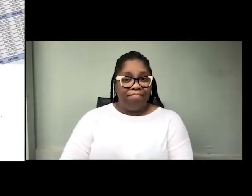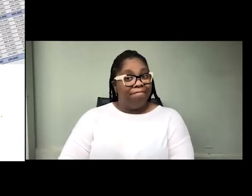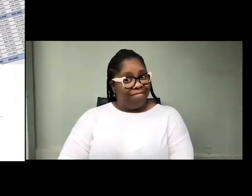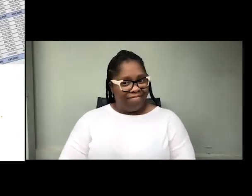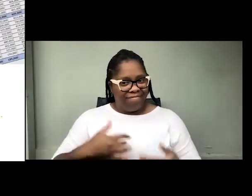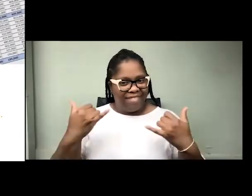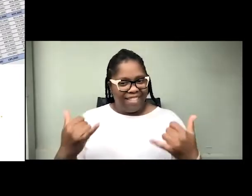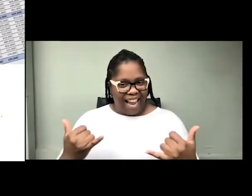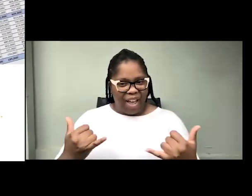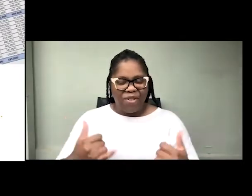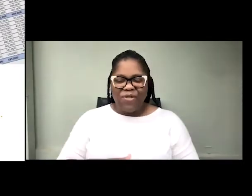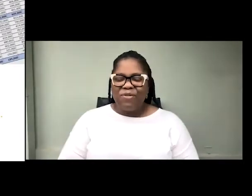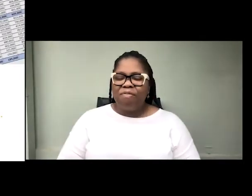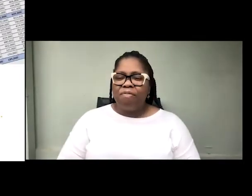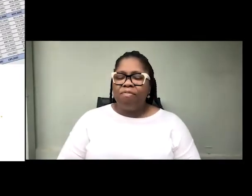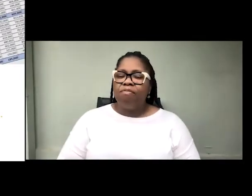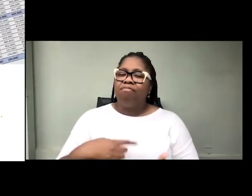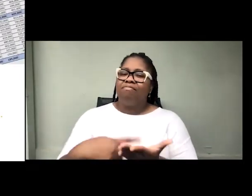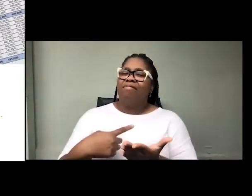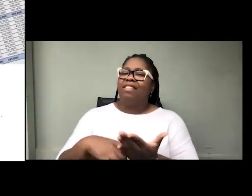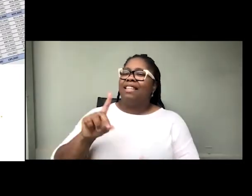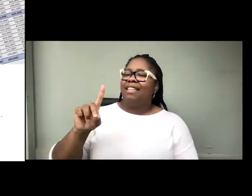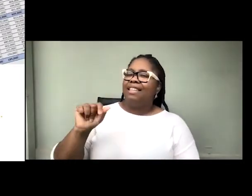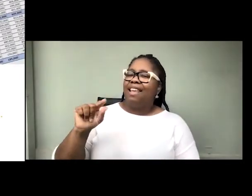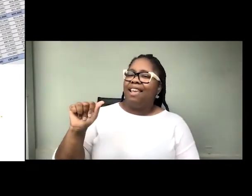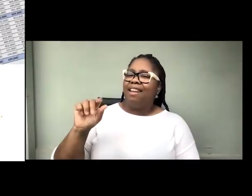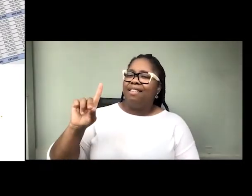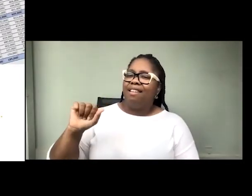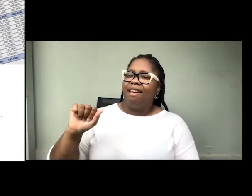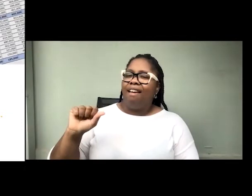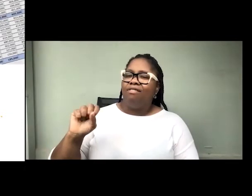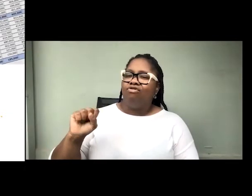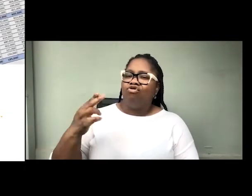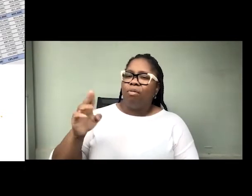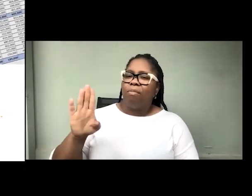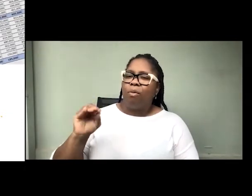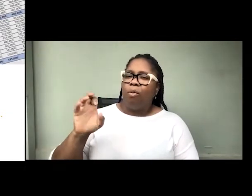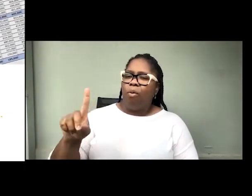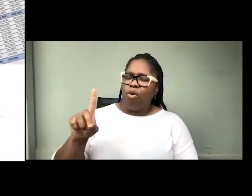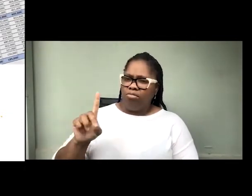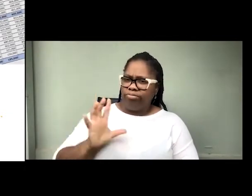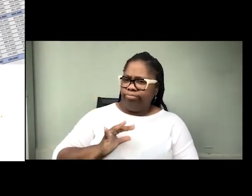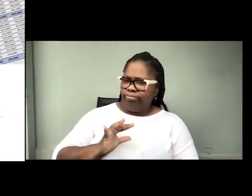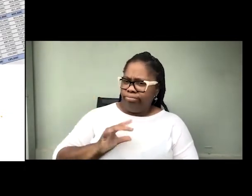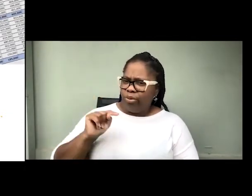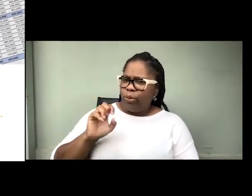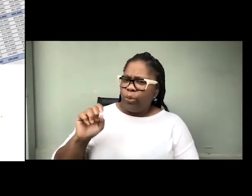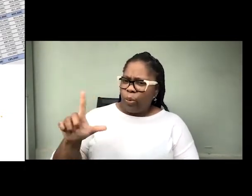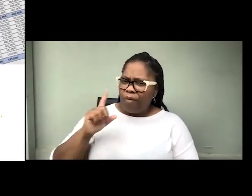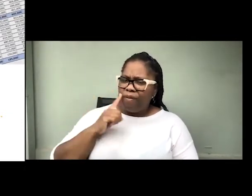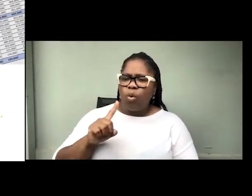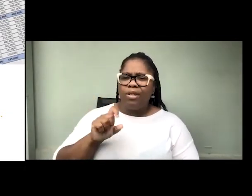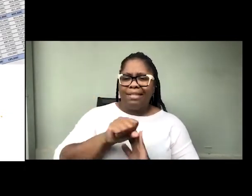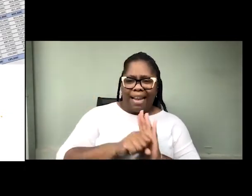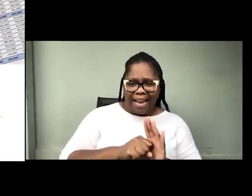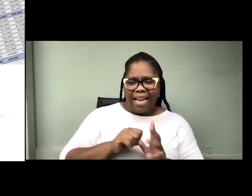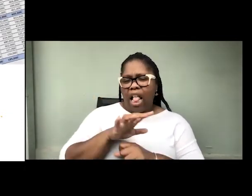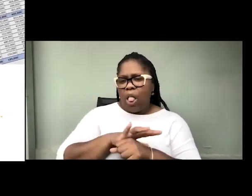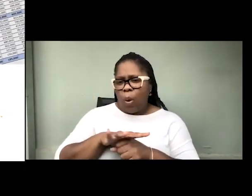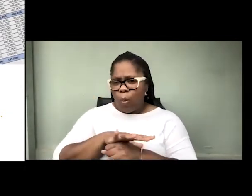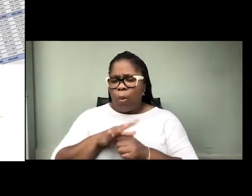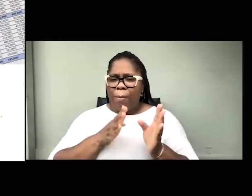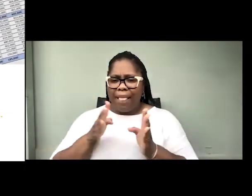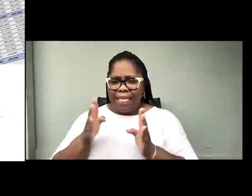Now, I'll talk a little bit about the data dashboard for aging. It's a really great tool for both state and local